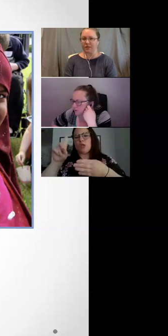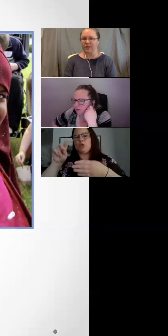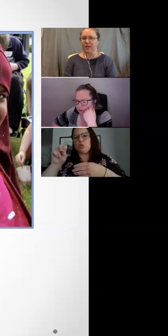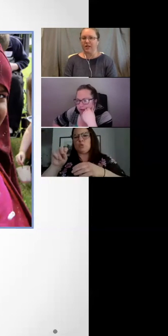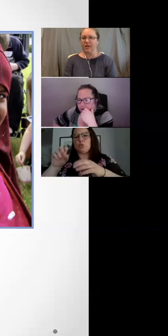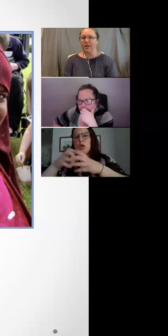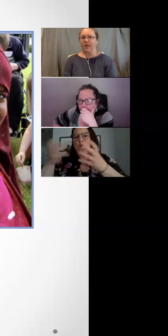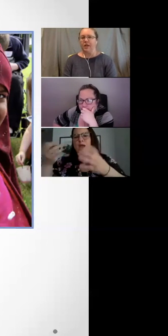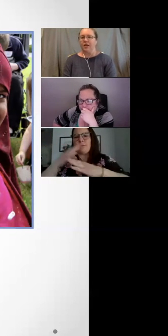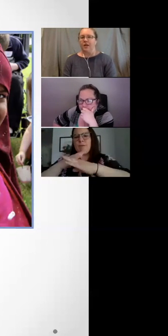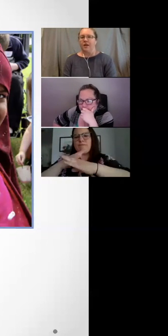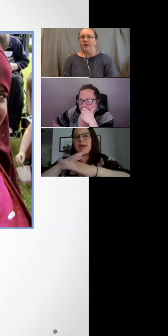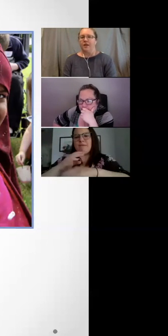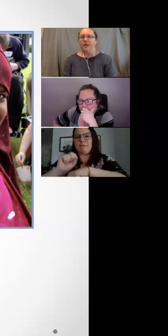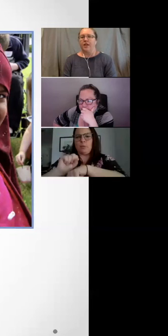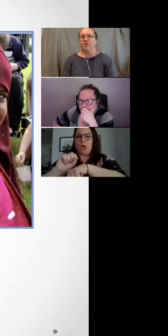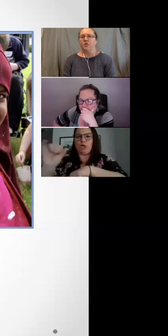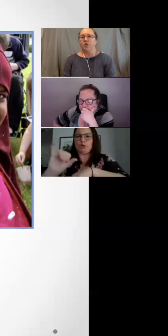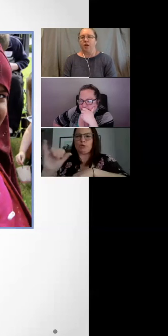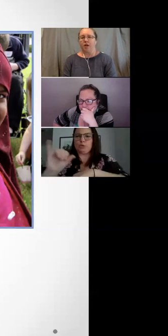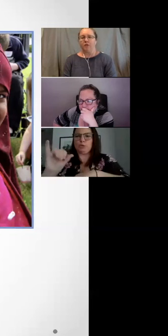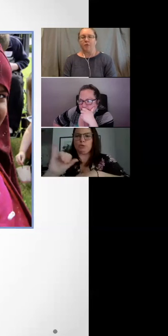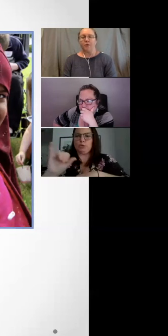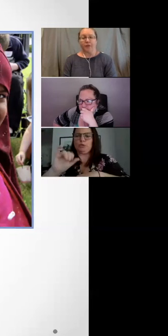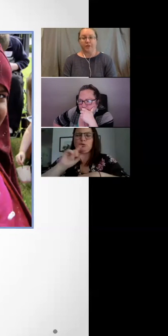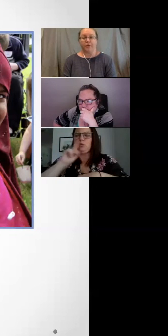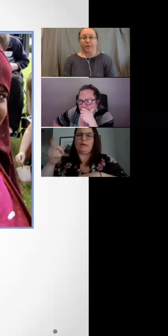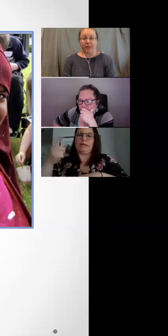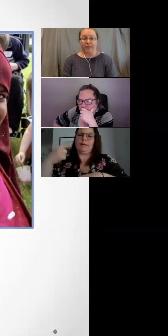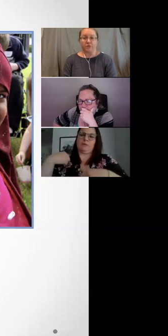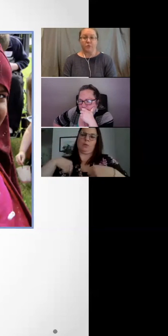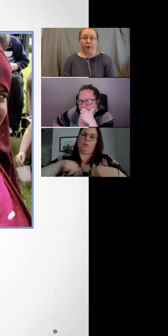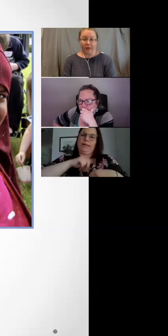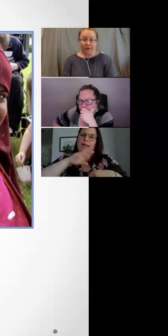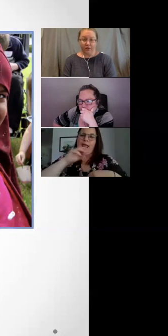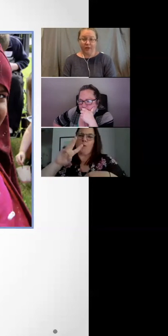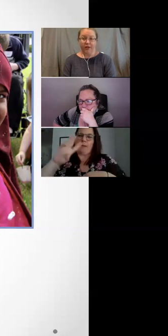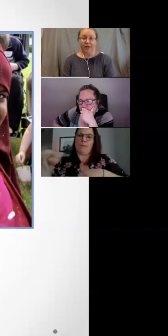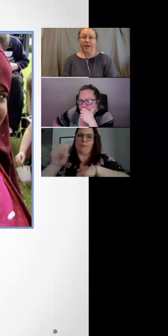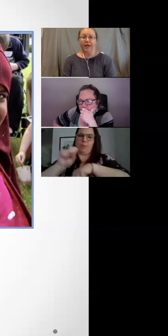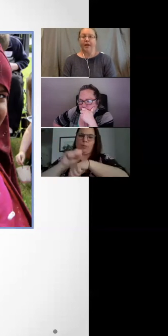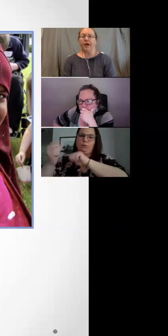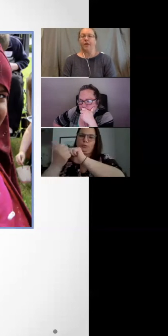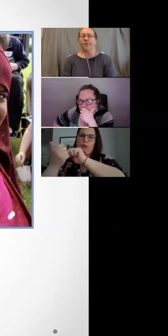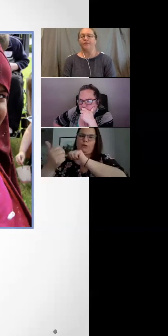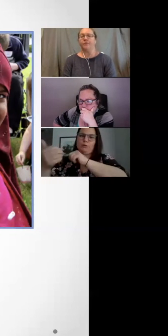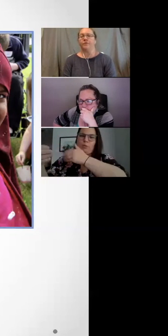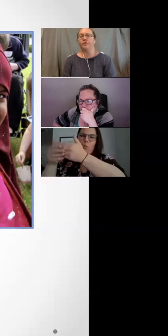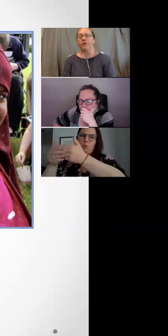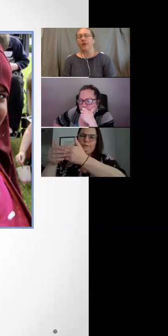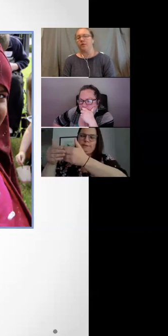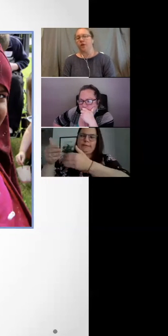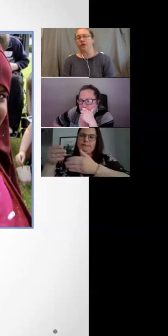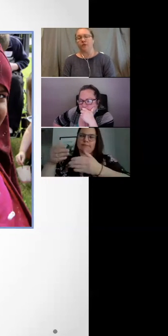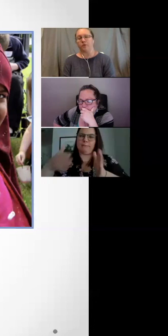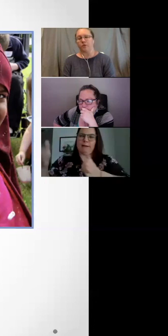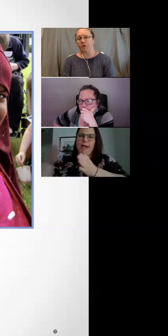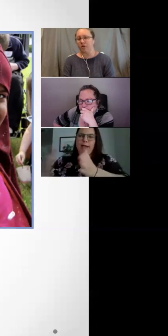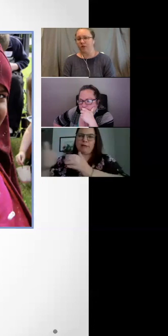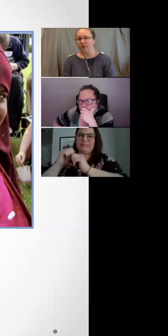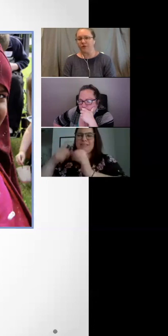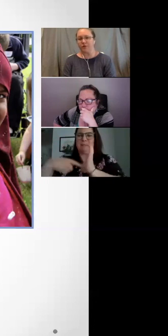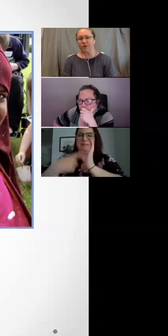services. They do a lot of preventative work as well. So again, we often